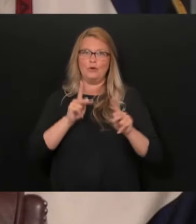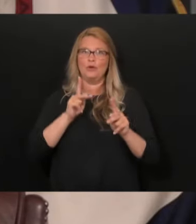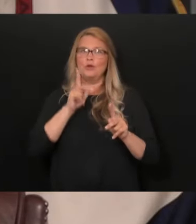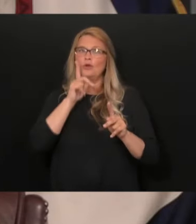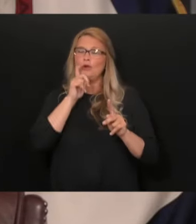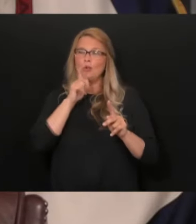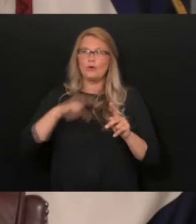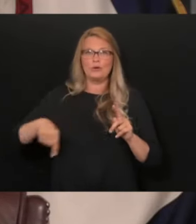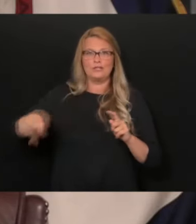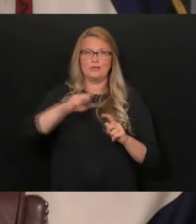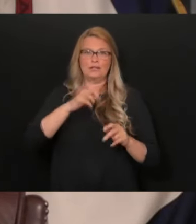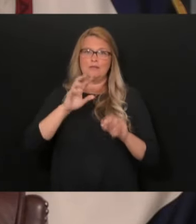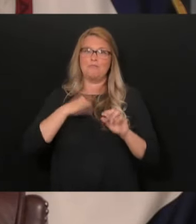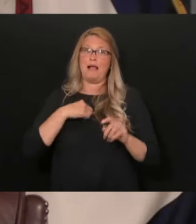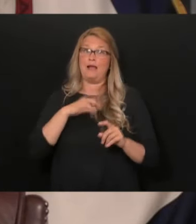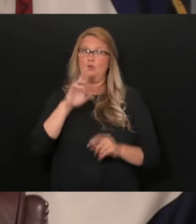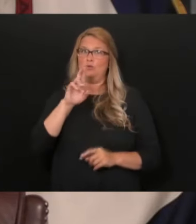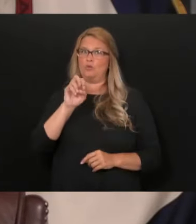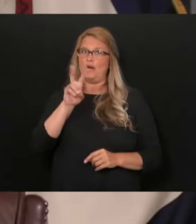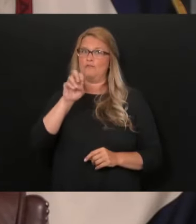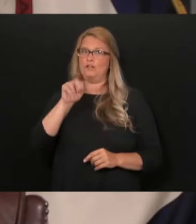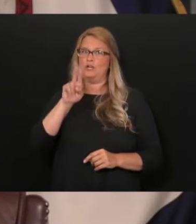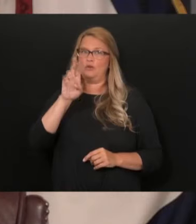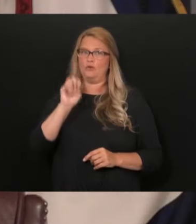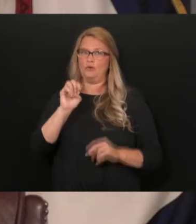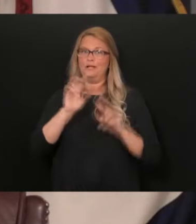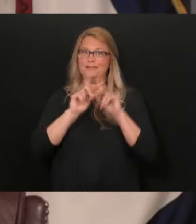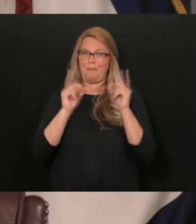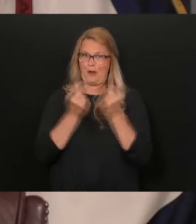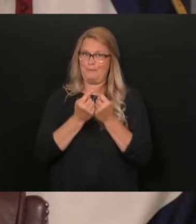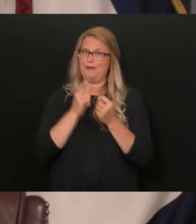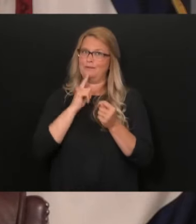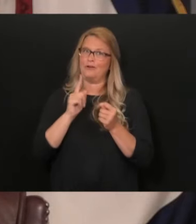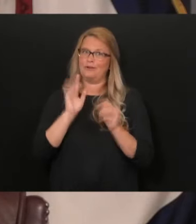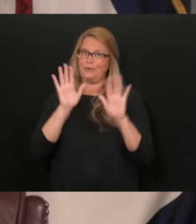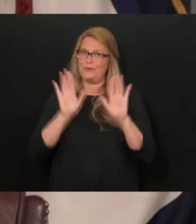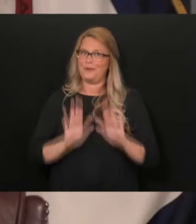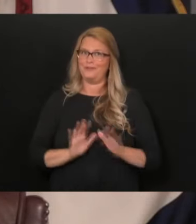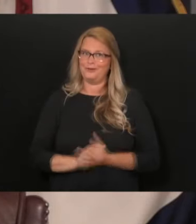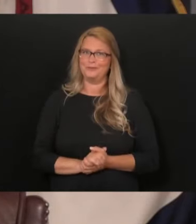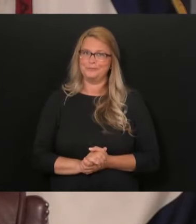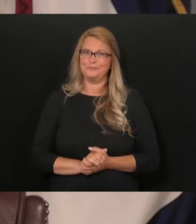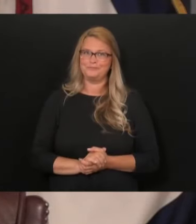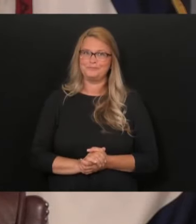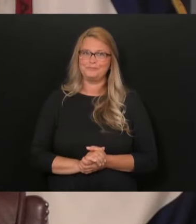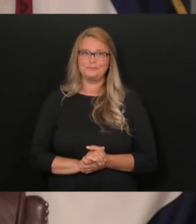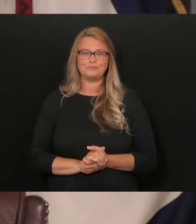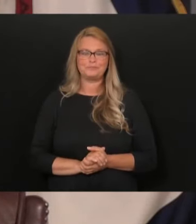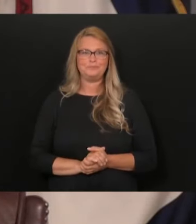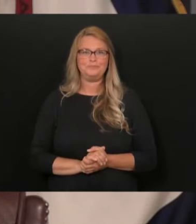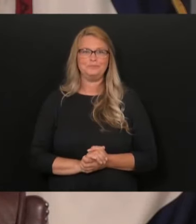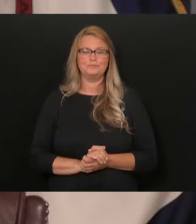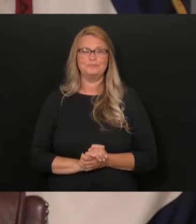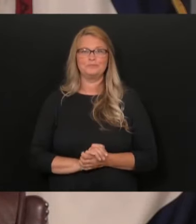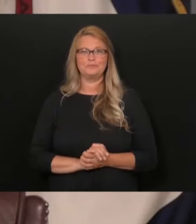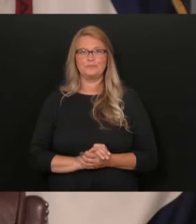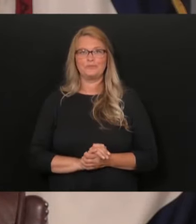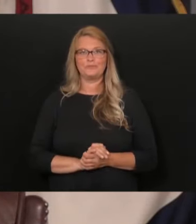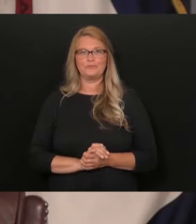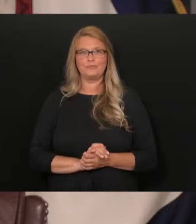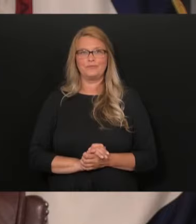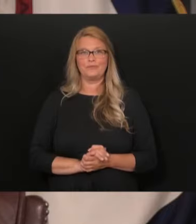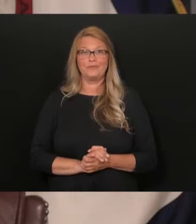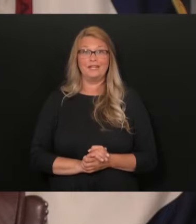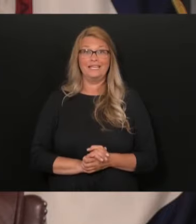in, especially our revenue department. And so we're okay. And like I said before, and I don't say